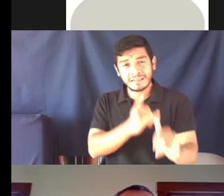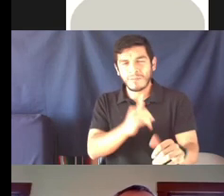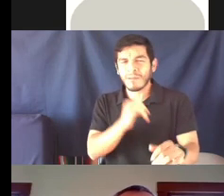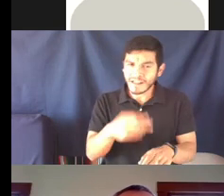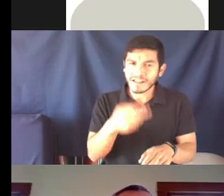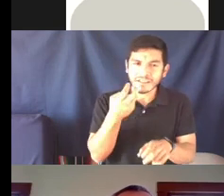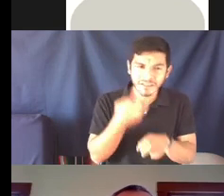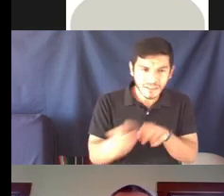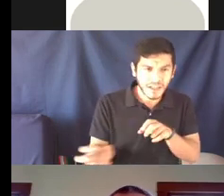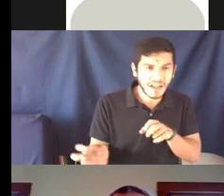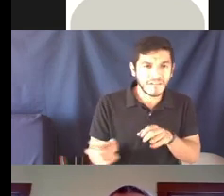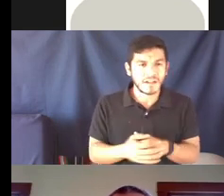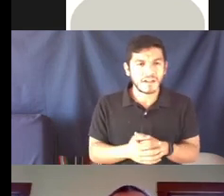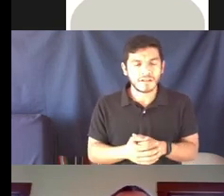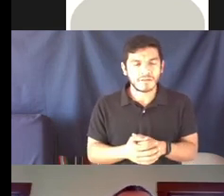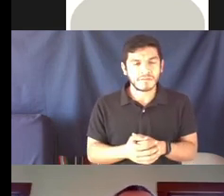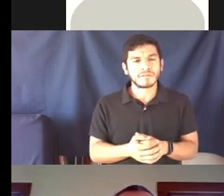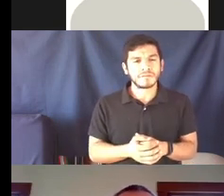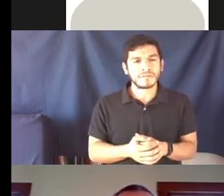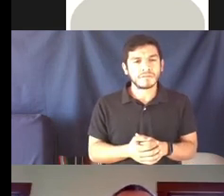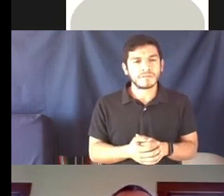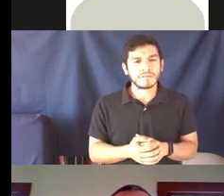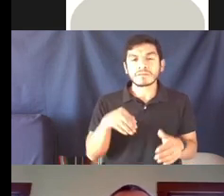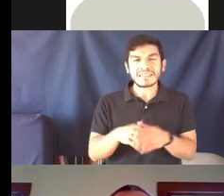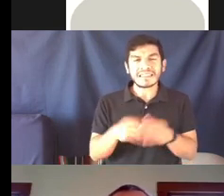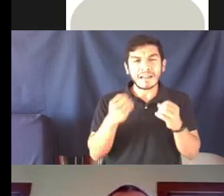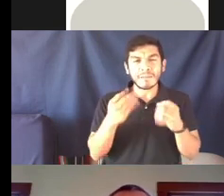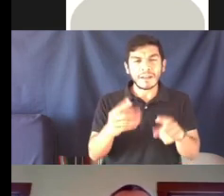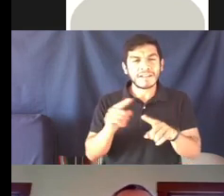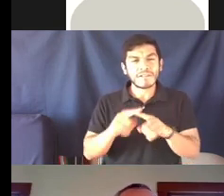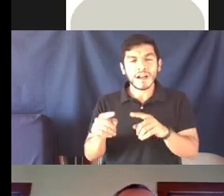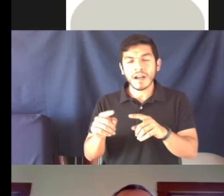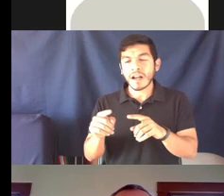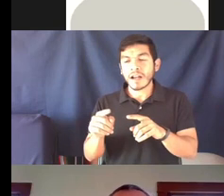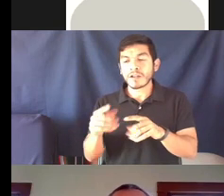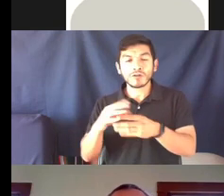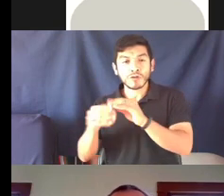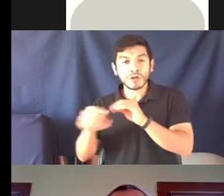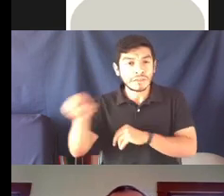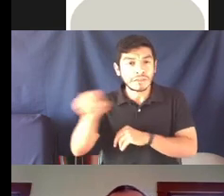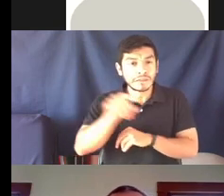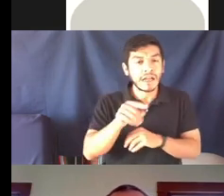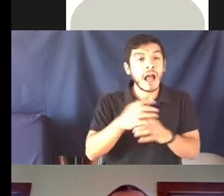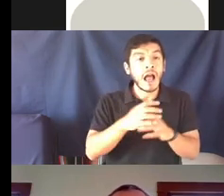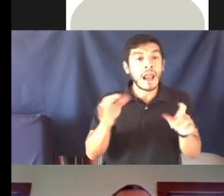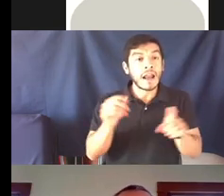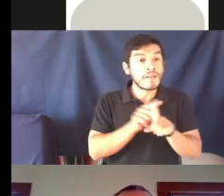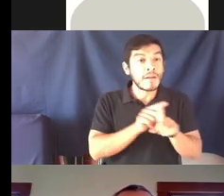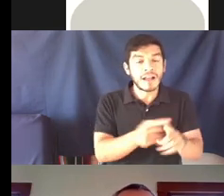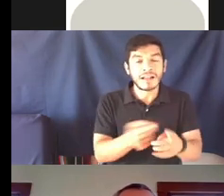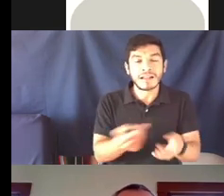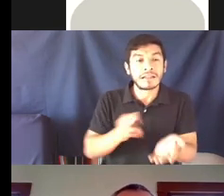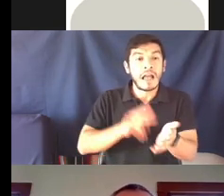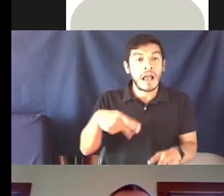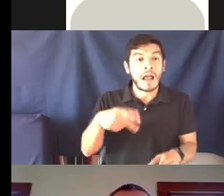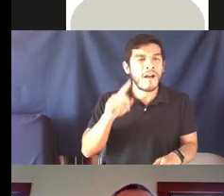I think in many cases, a lot of mentors that signed up for kind of what was supposed to be a fairly light and fun relationship